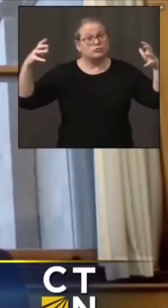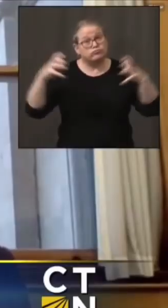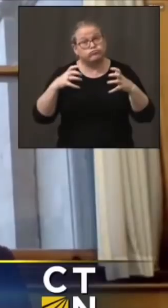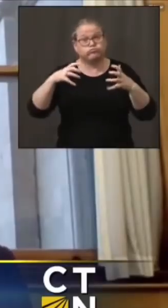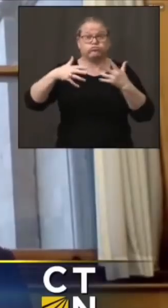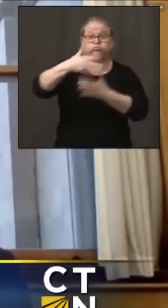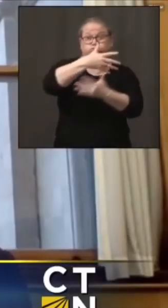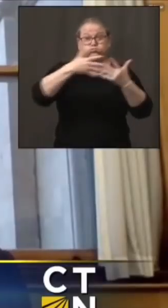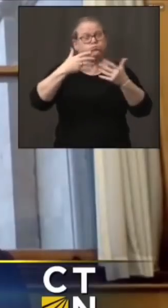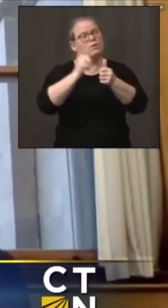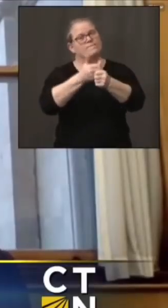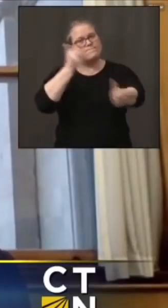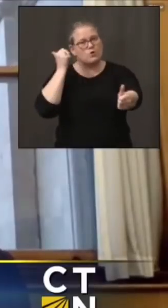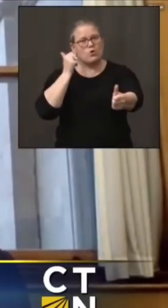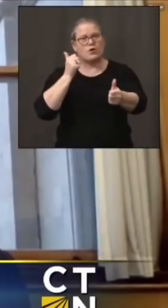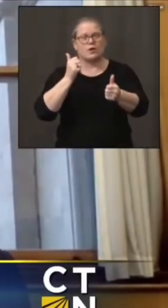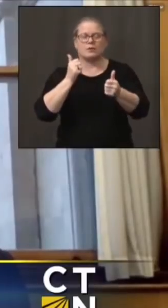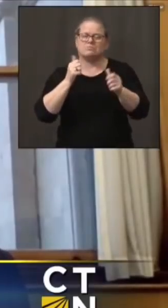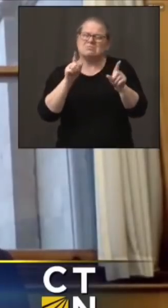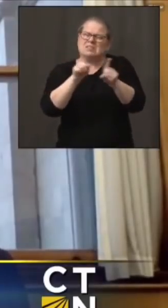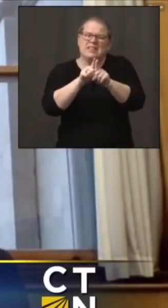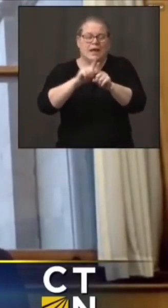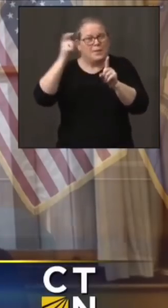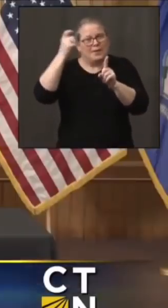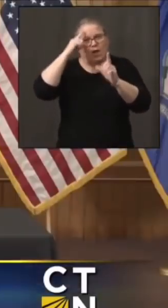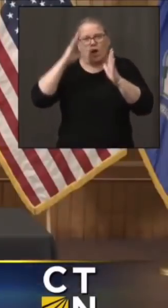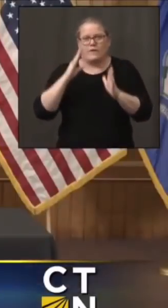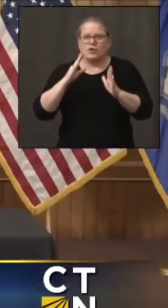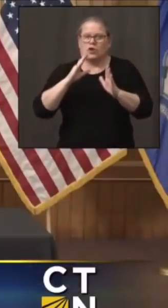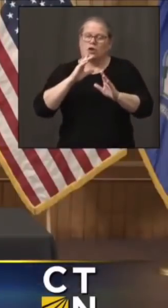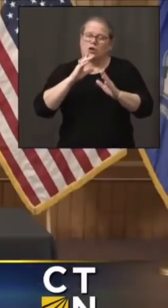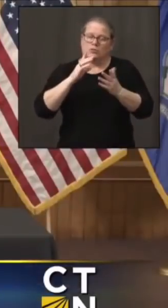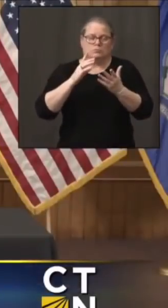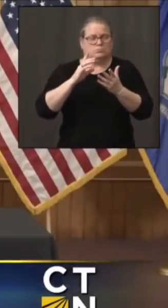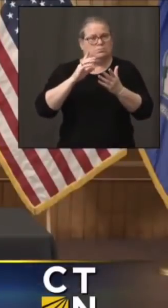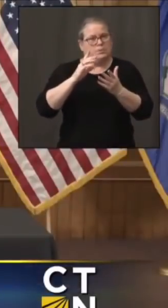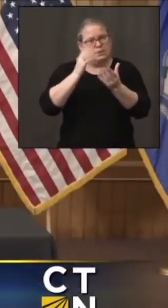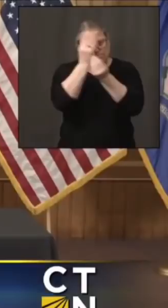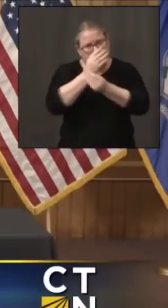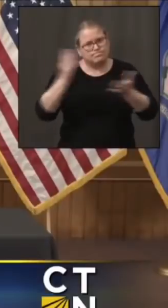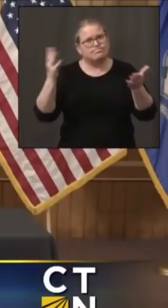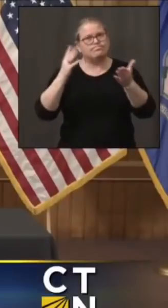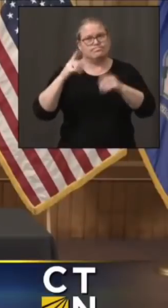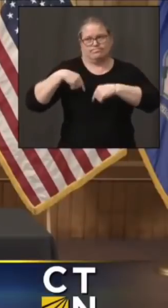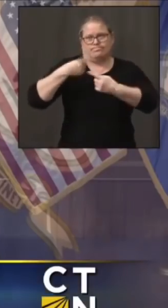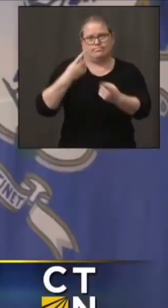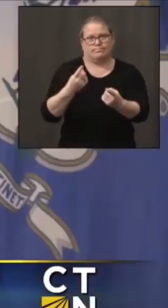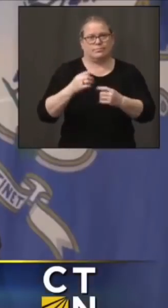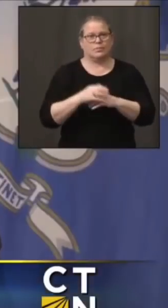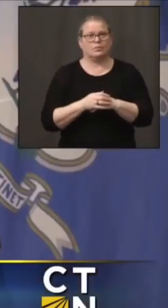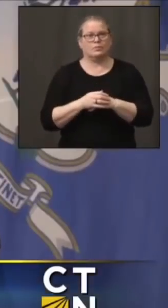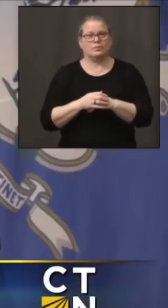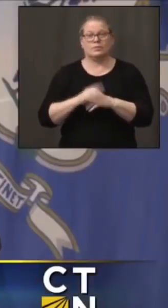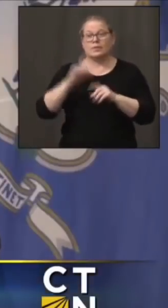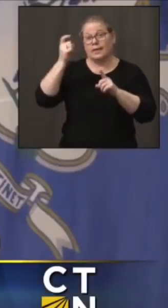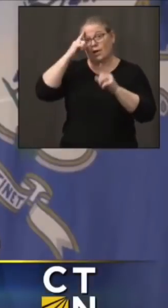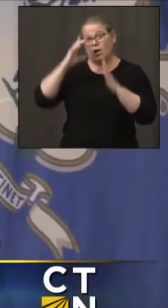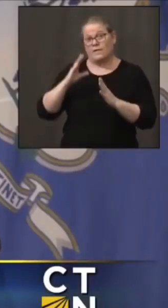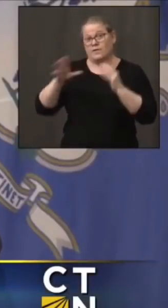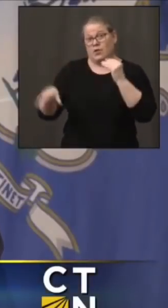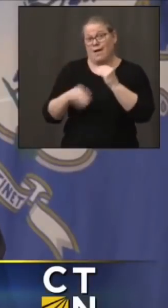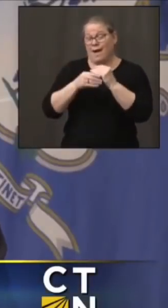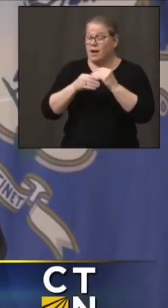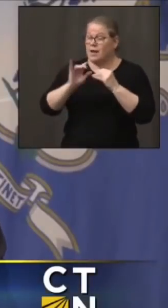very firm on throughout this crisis. And as Josh points out, those clusters are a very small percentage of the infections out